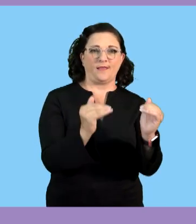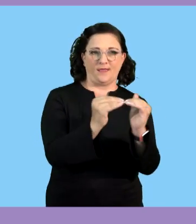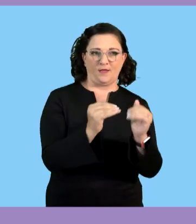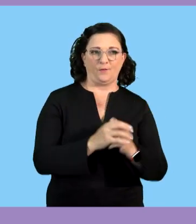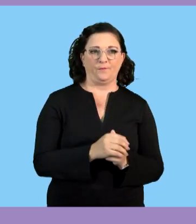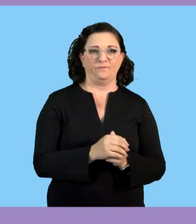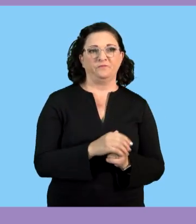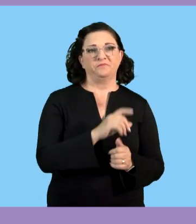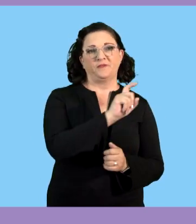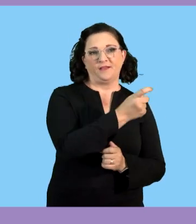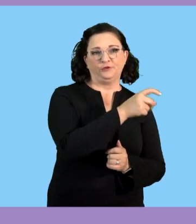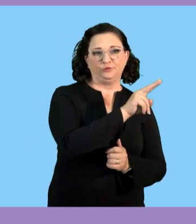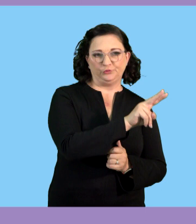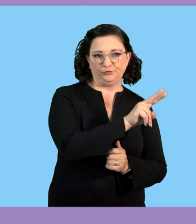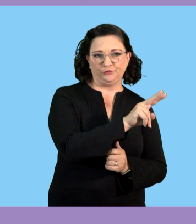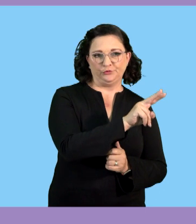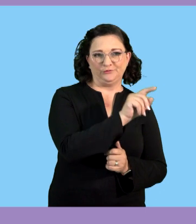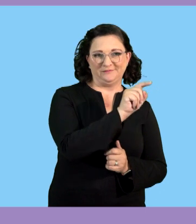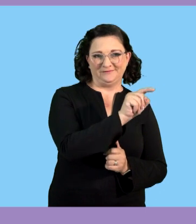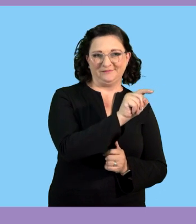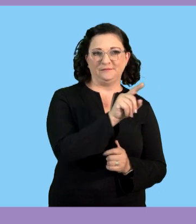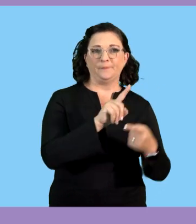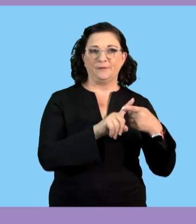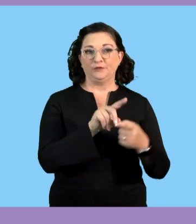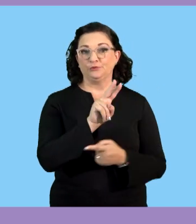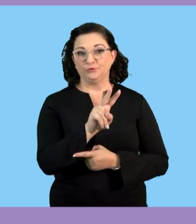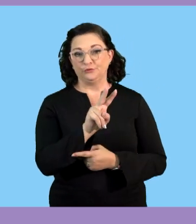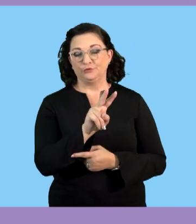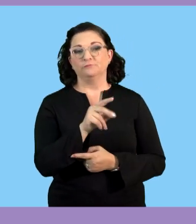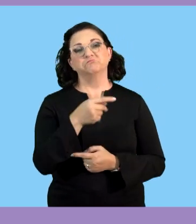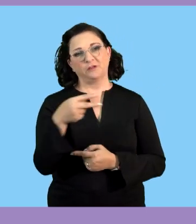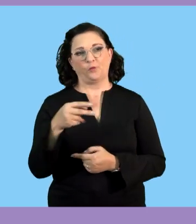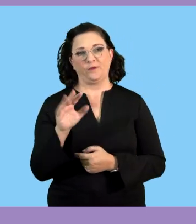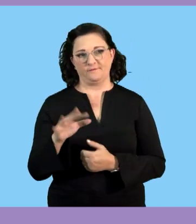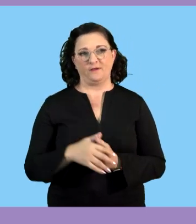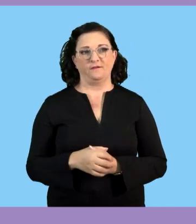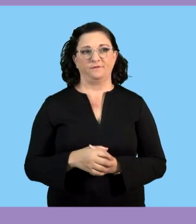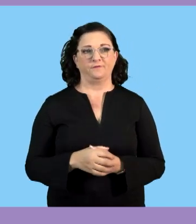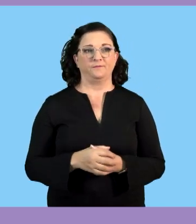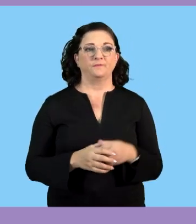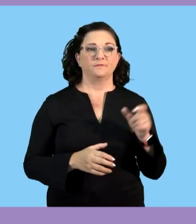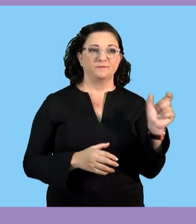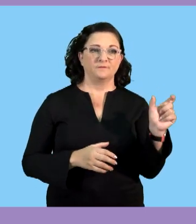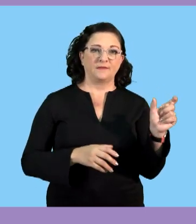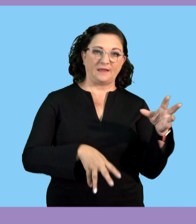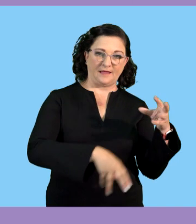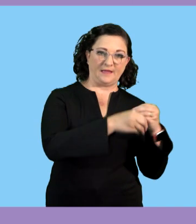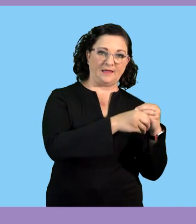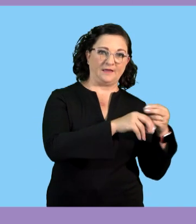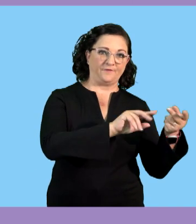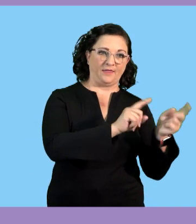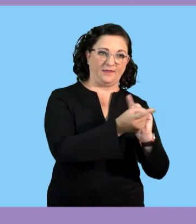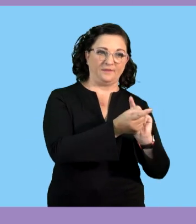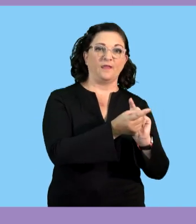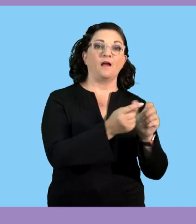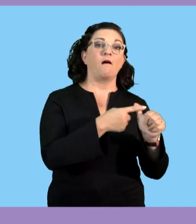For example, x squared plus 2 is equals to 5. Then we have the additive inverse, which is the number that you add to another number